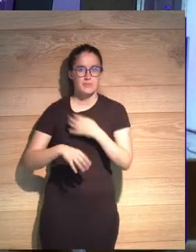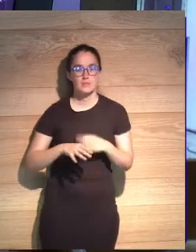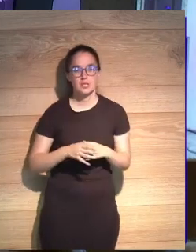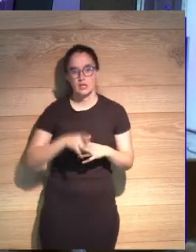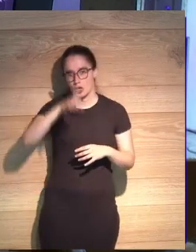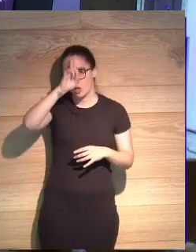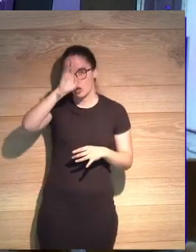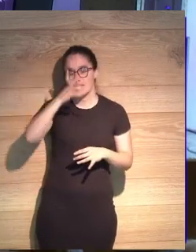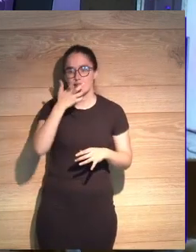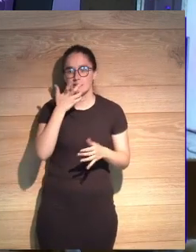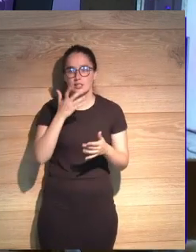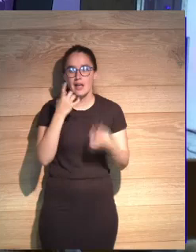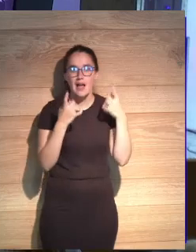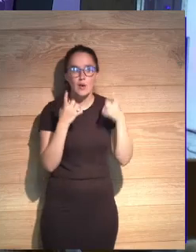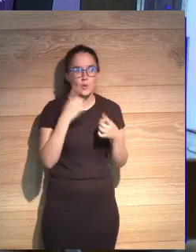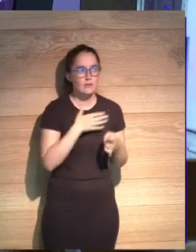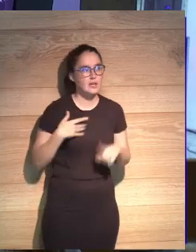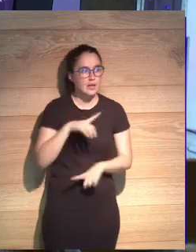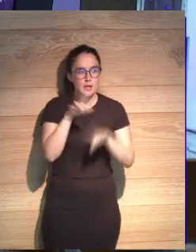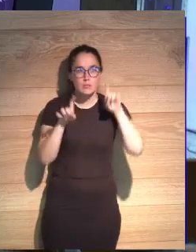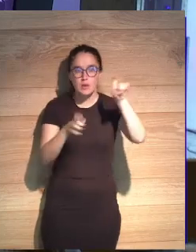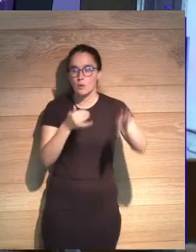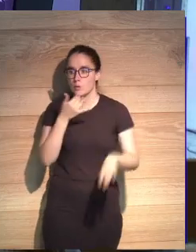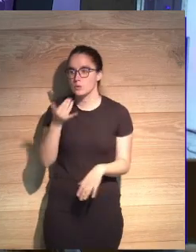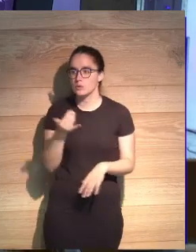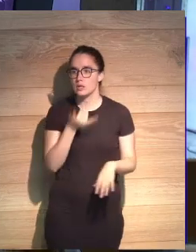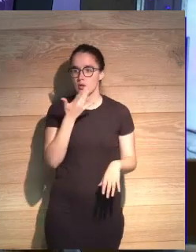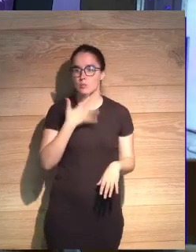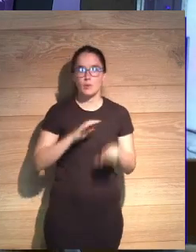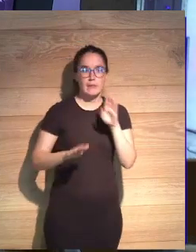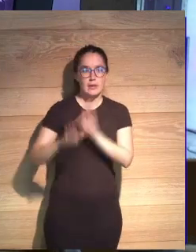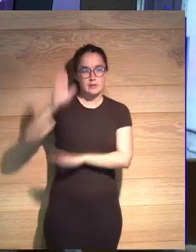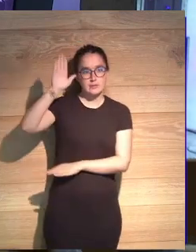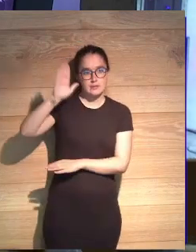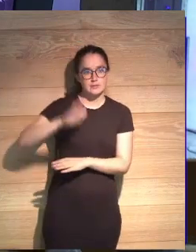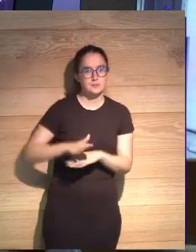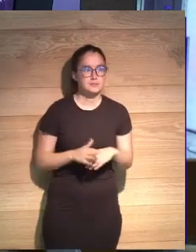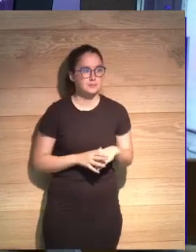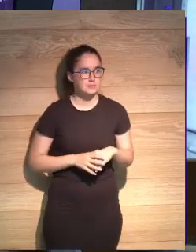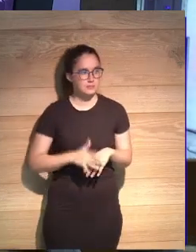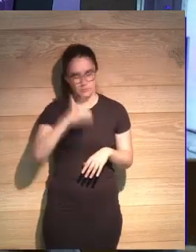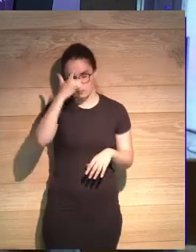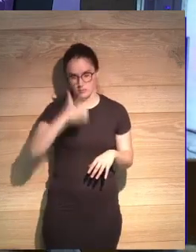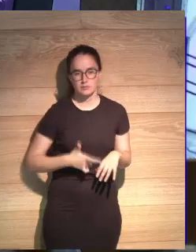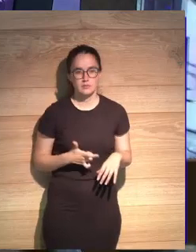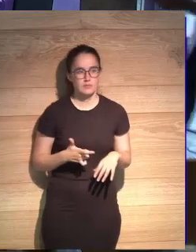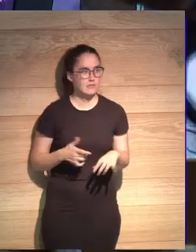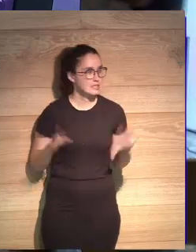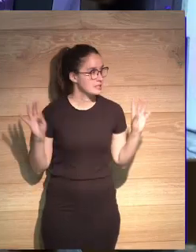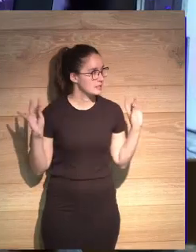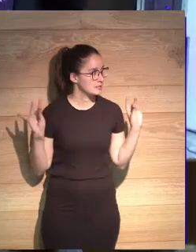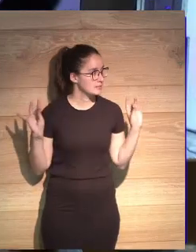No sé si tenéis alguien. Does anybody have a question? Raise your hands if you have any